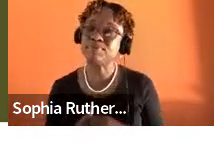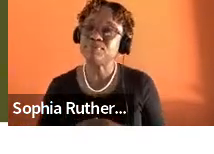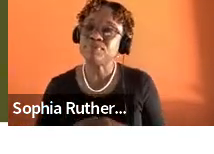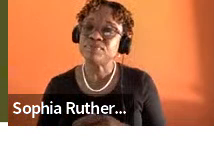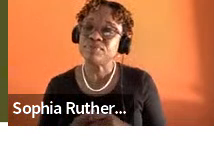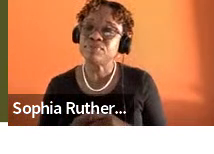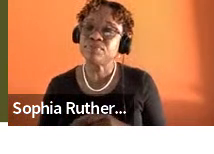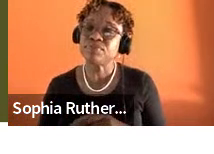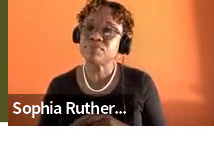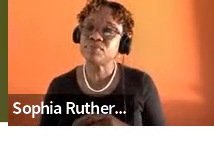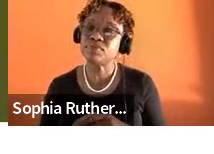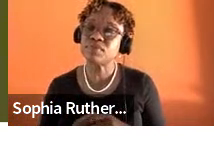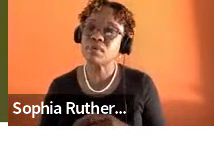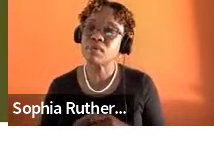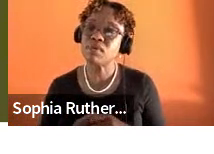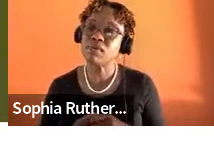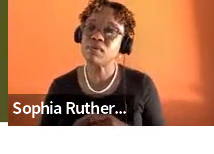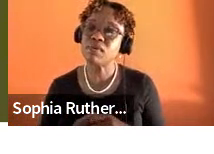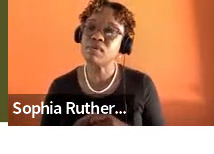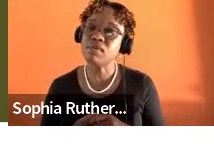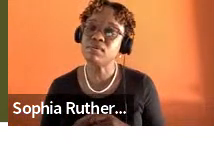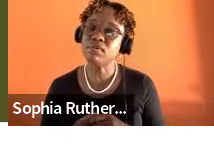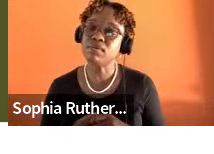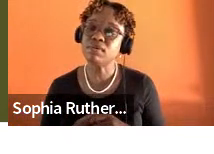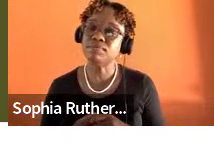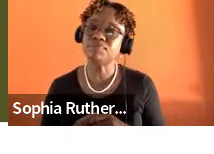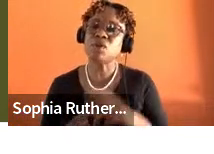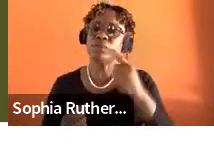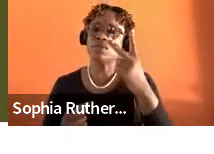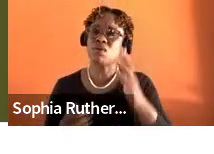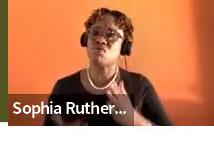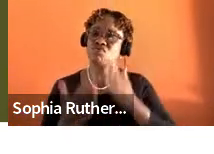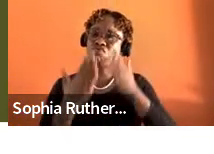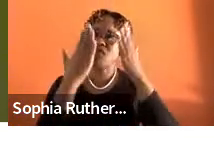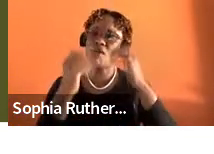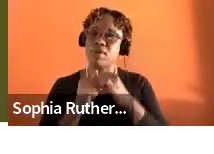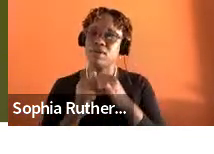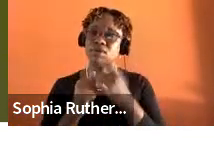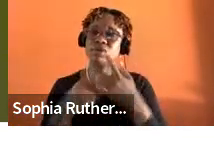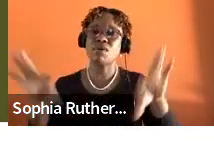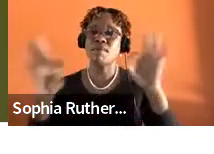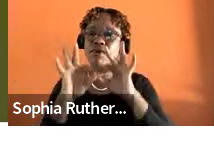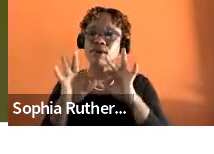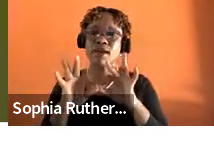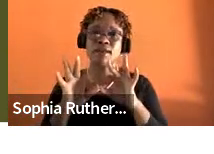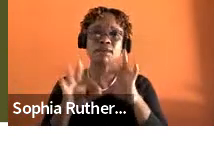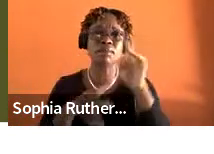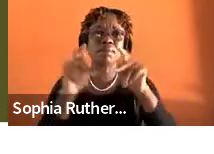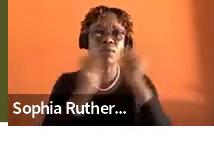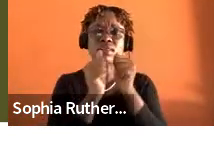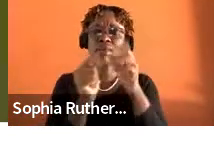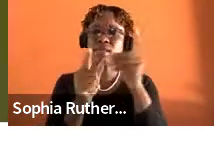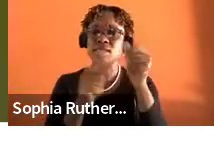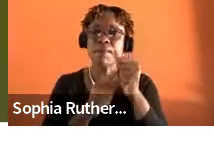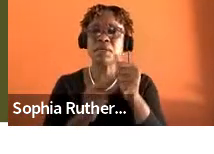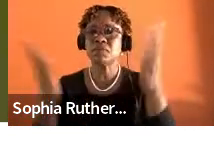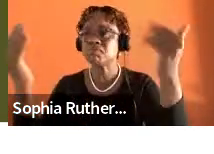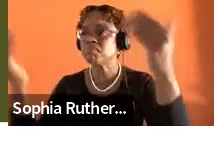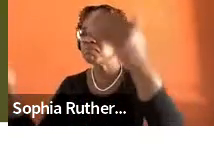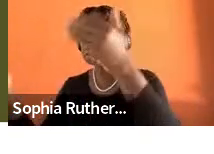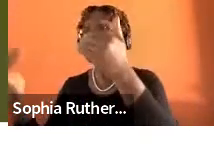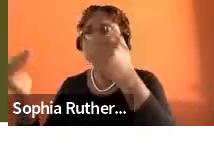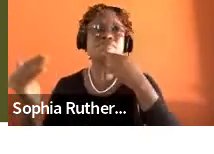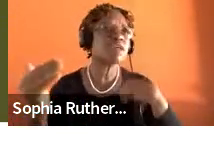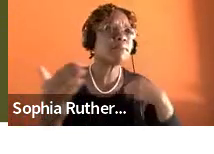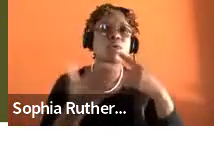what goes hand in hand with that second recommendation is consultation with persons with disabilities to ensure that the upgraded systems